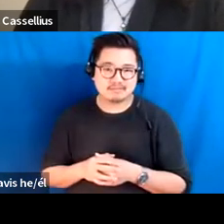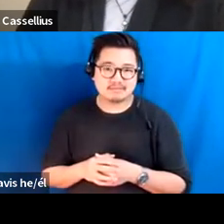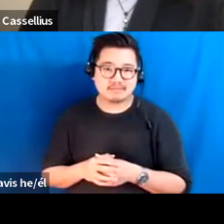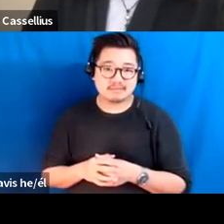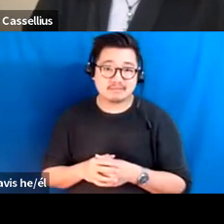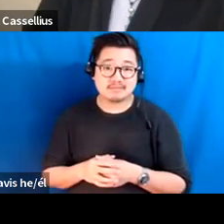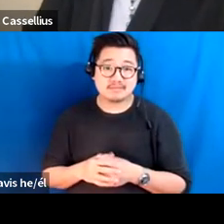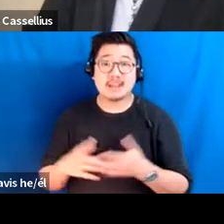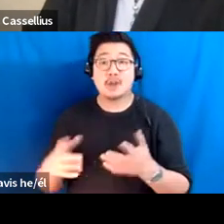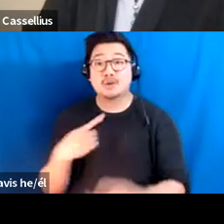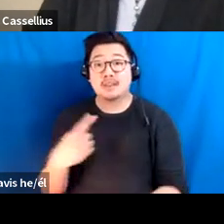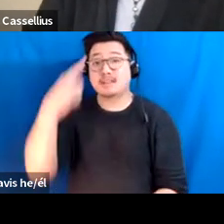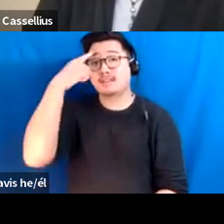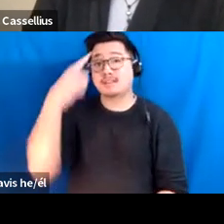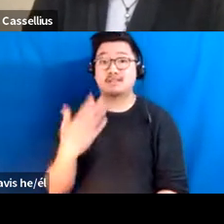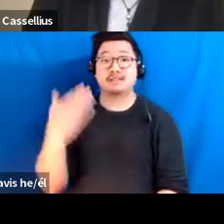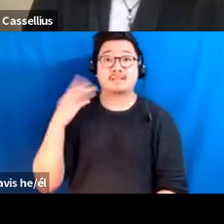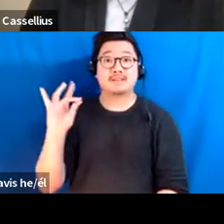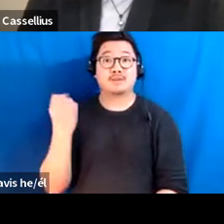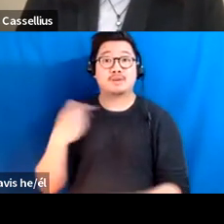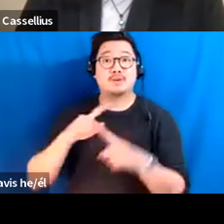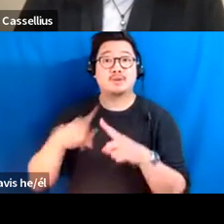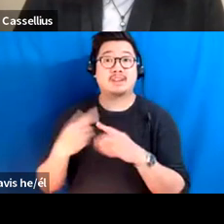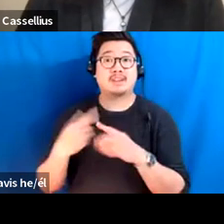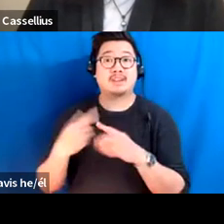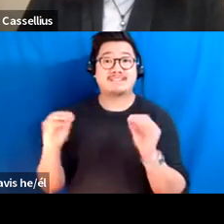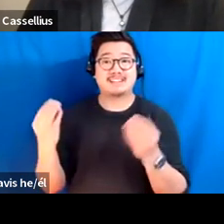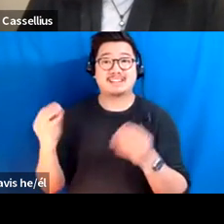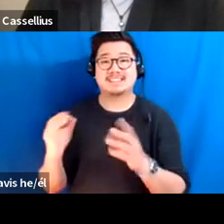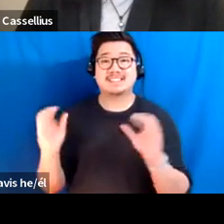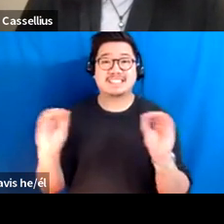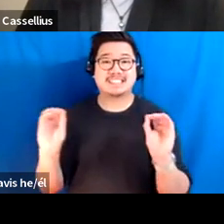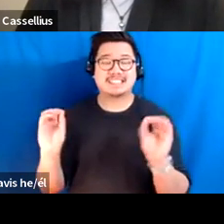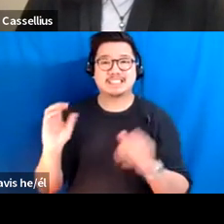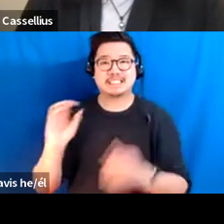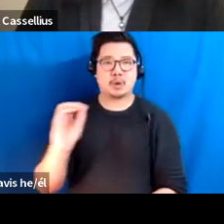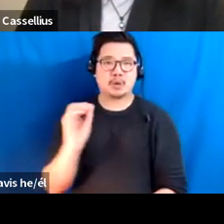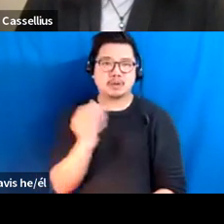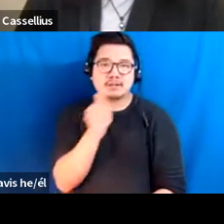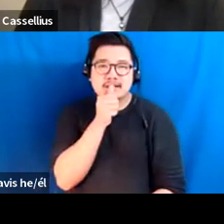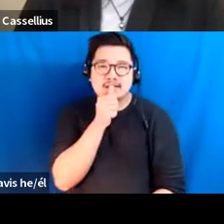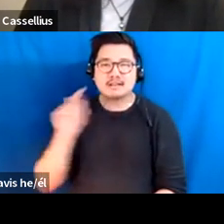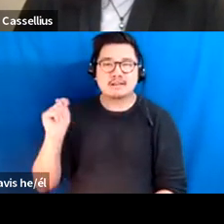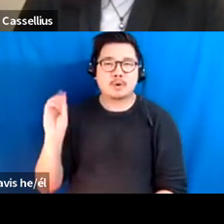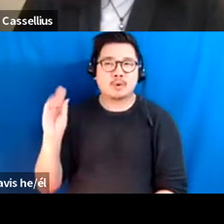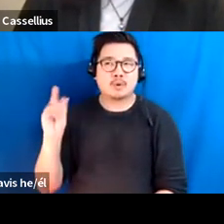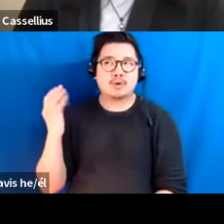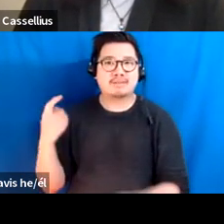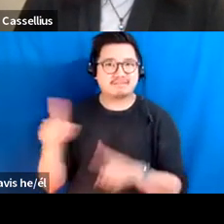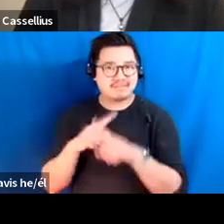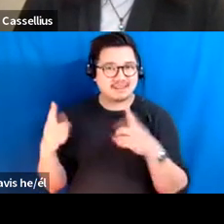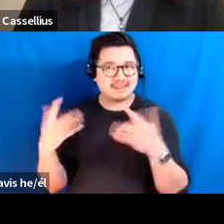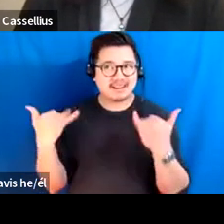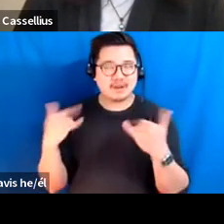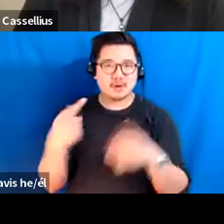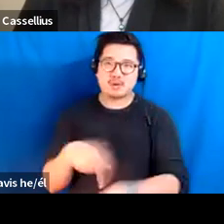late 80s or 90s when they were doing zero tolerance policies um you know and we've come a long way of working